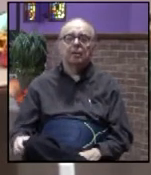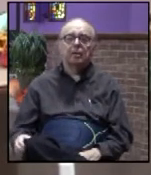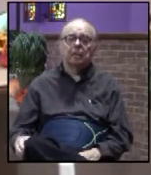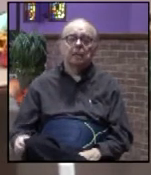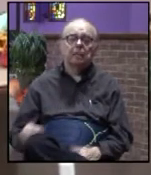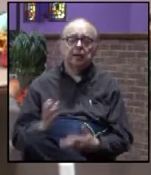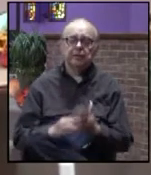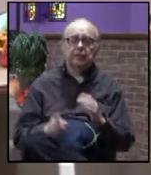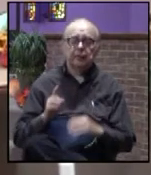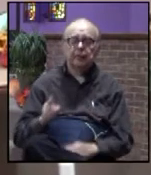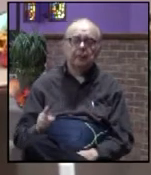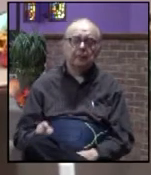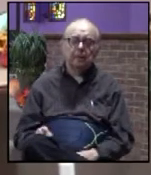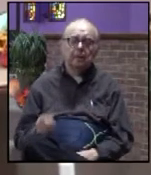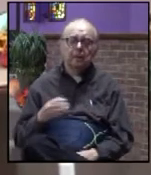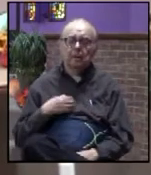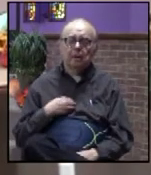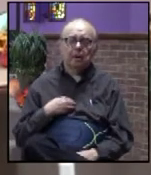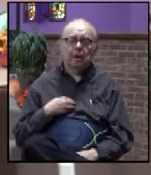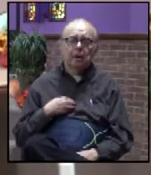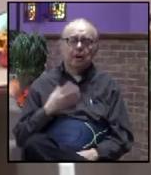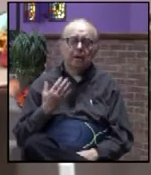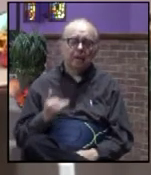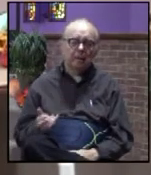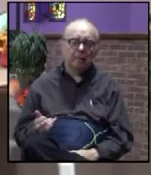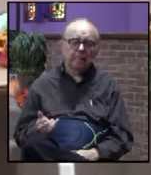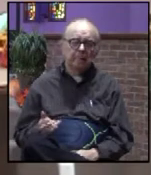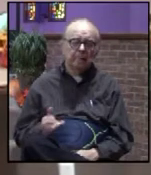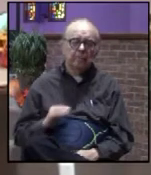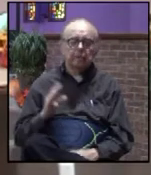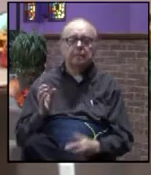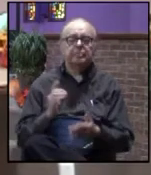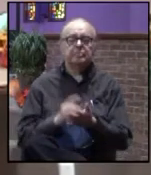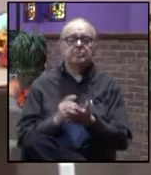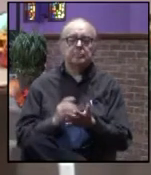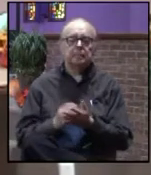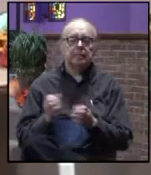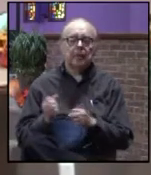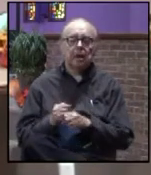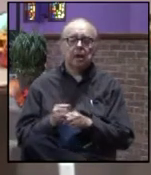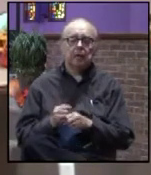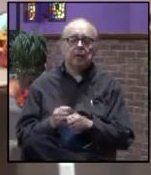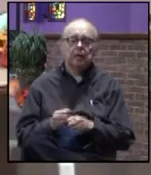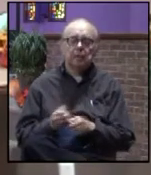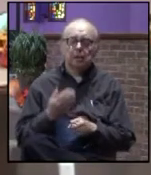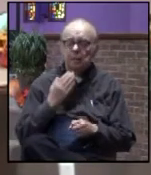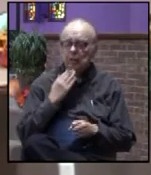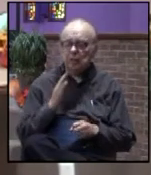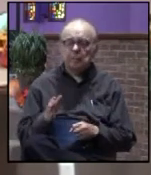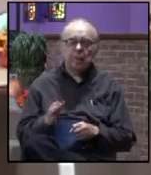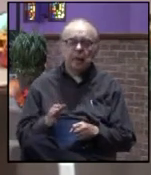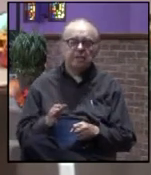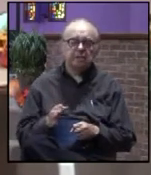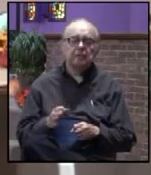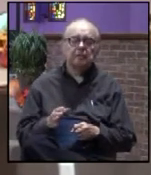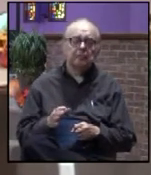Some of you have had that because you've gone to the doctor and you've gotten a bad prognosis or diagnosis.